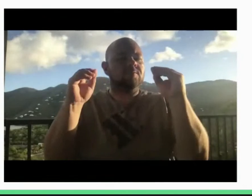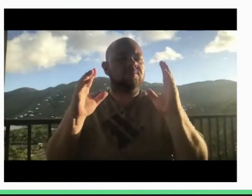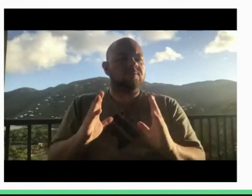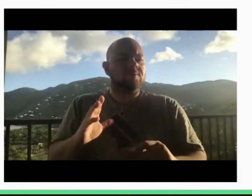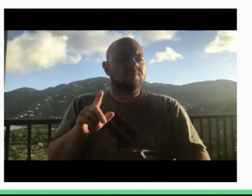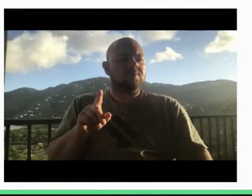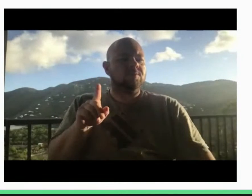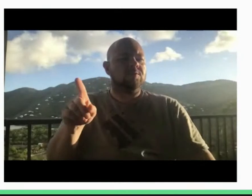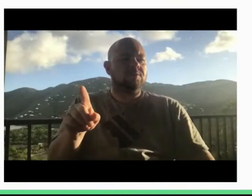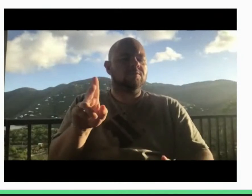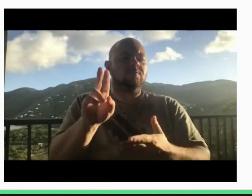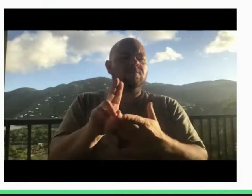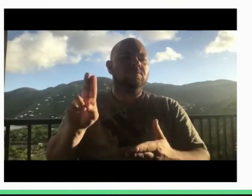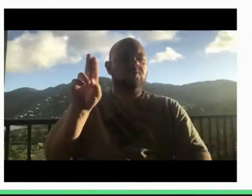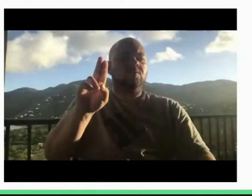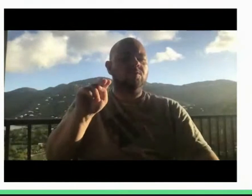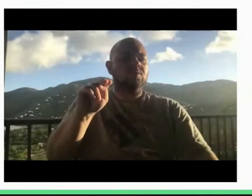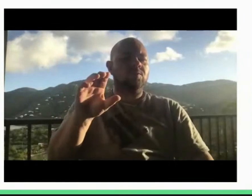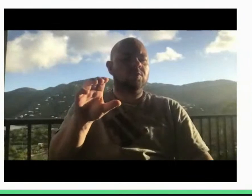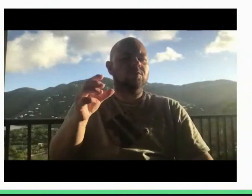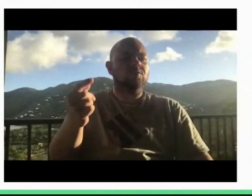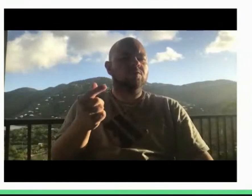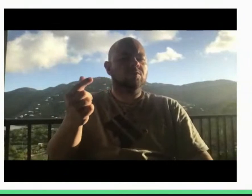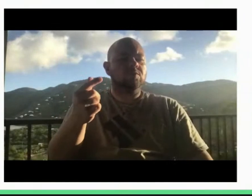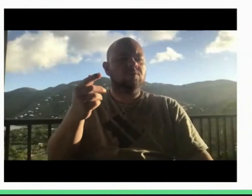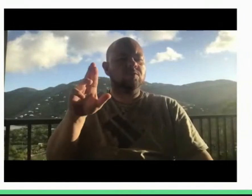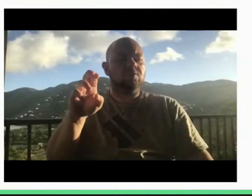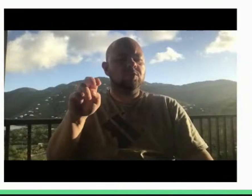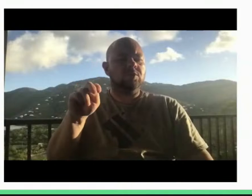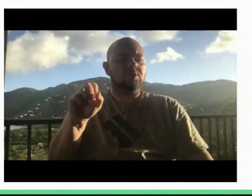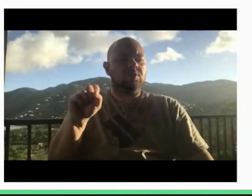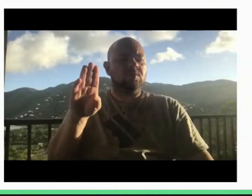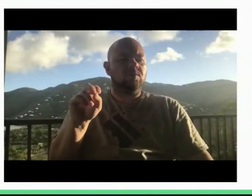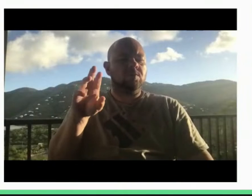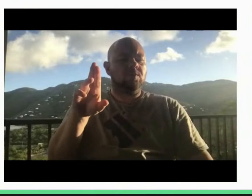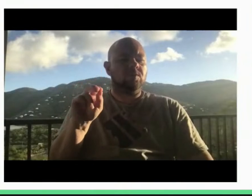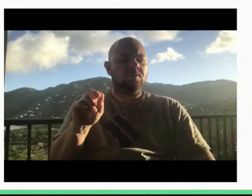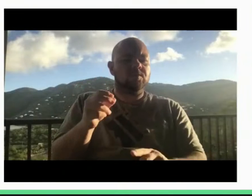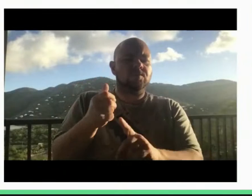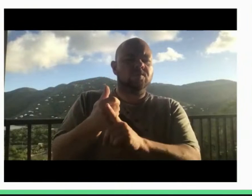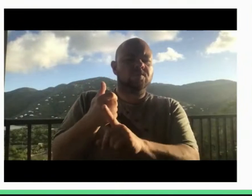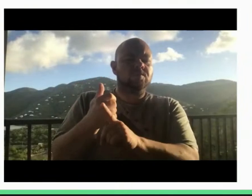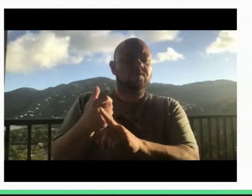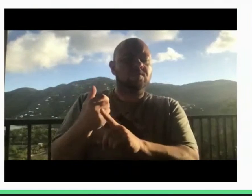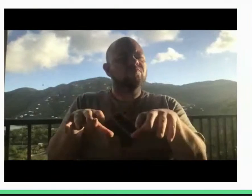He's currently a professor at the University of North Carolina, Greensboro.